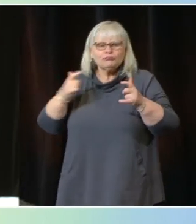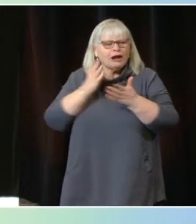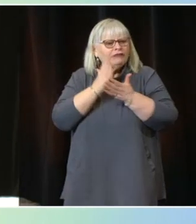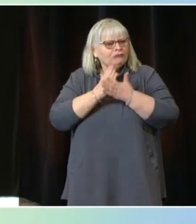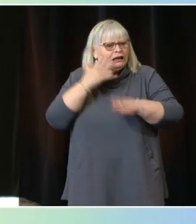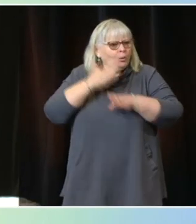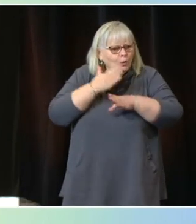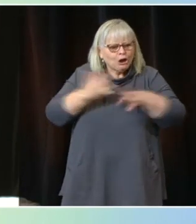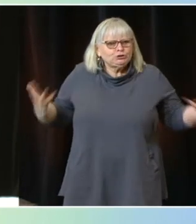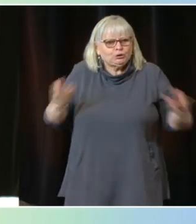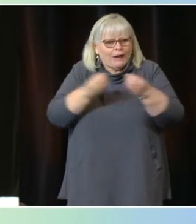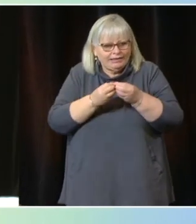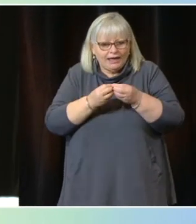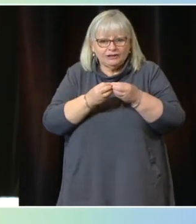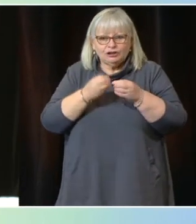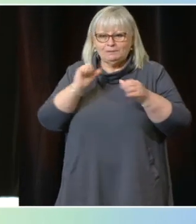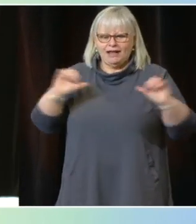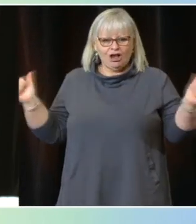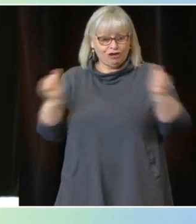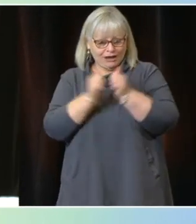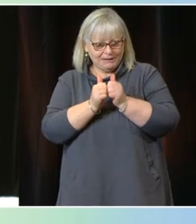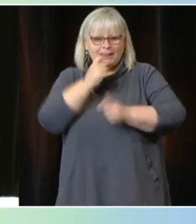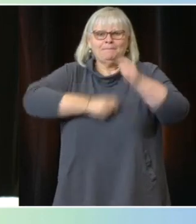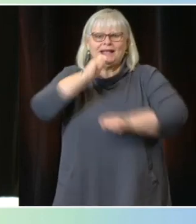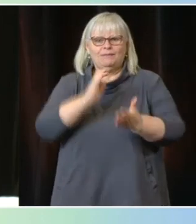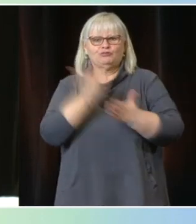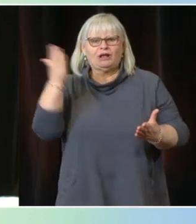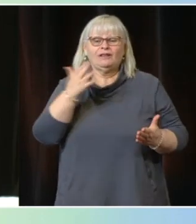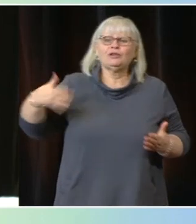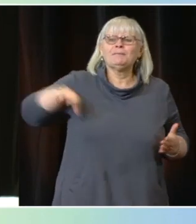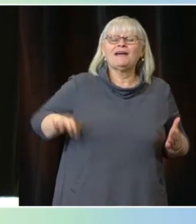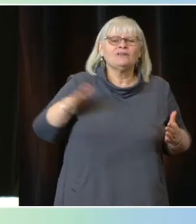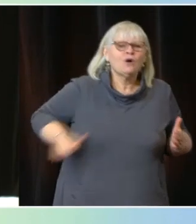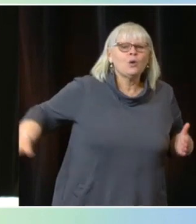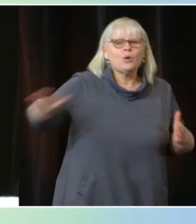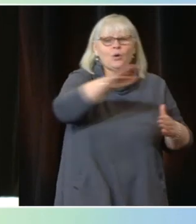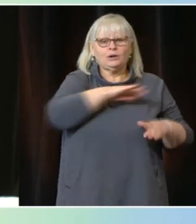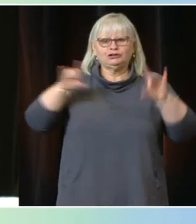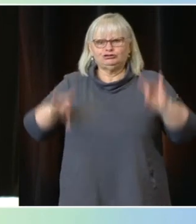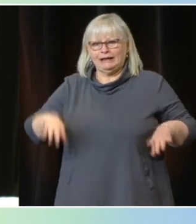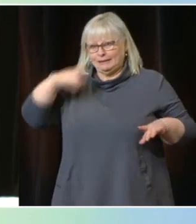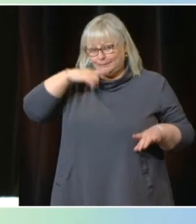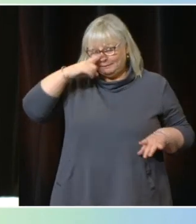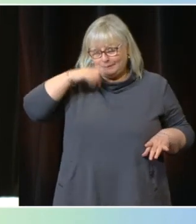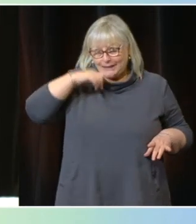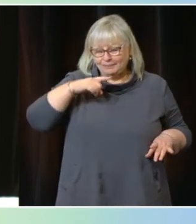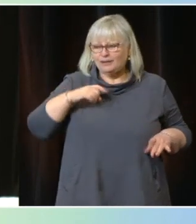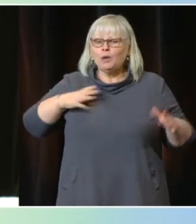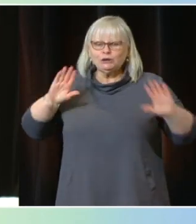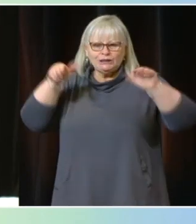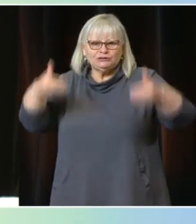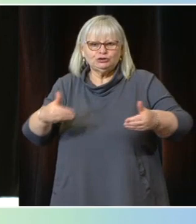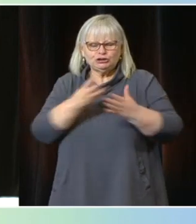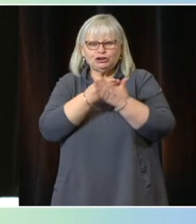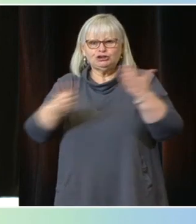agreement into action for the benefit of all Australians thank you very much and I introduced the treasurer of